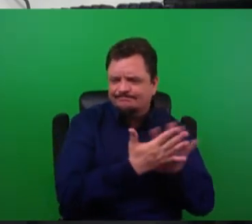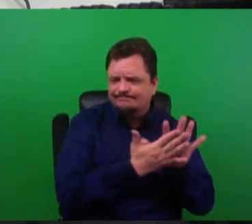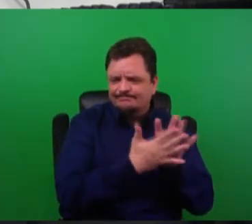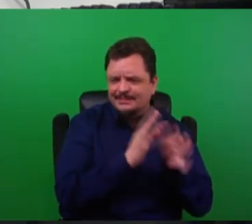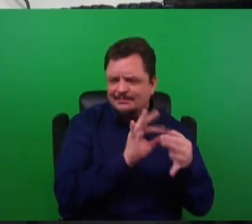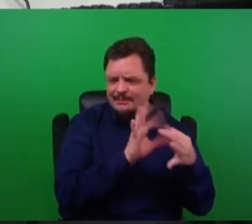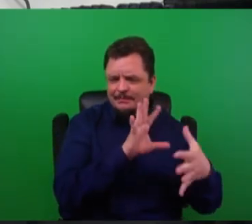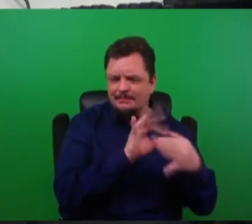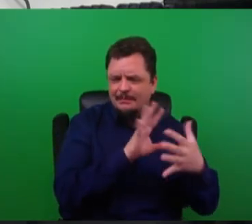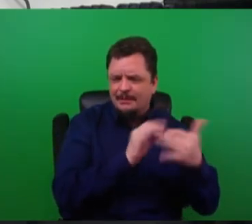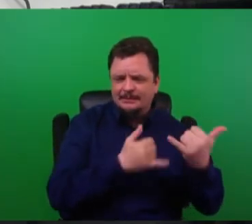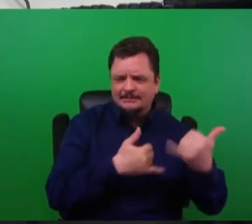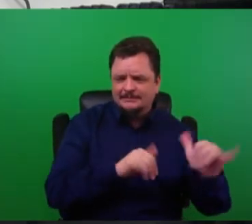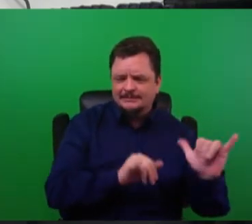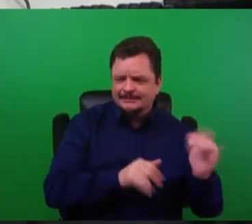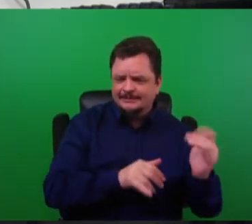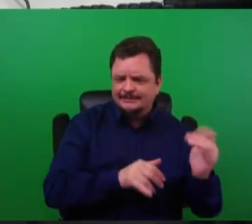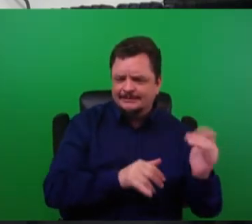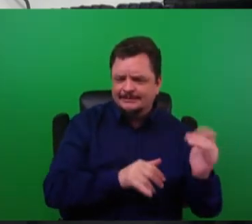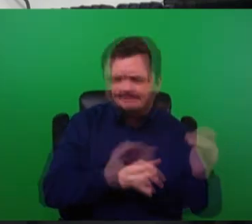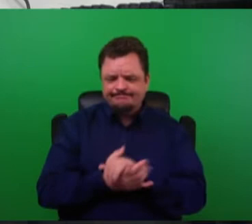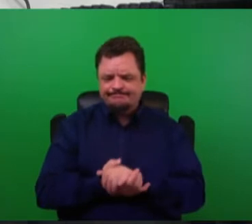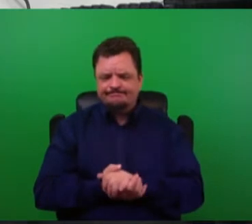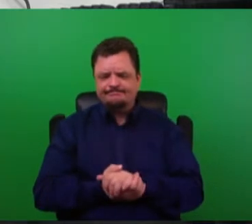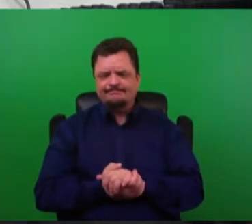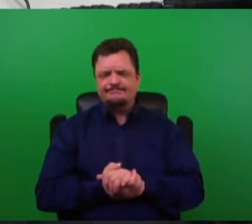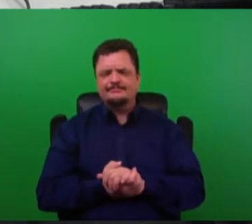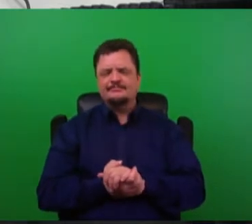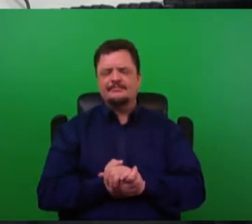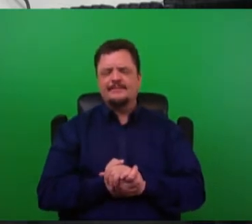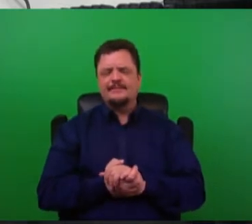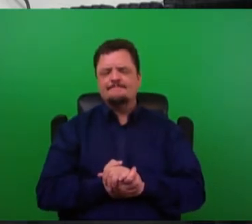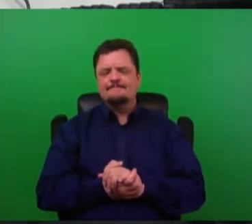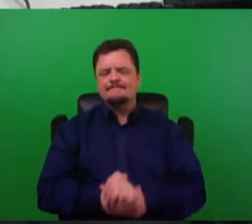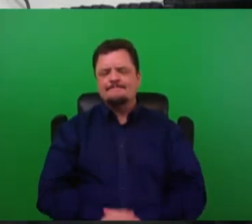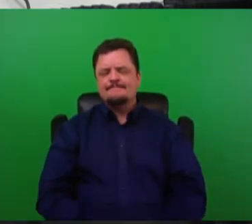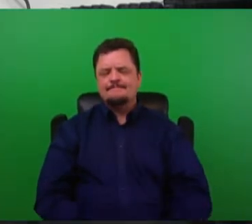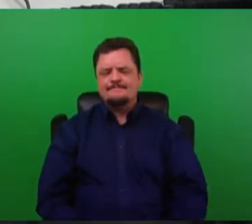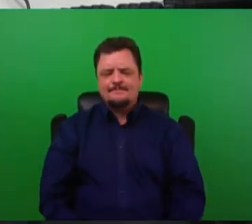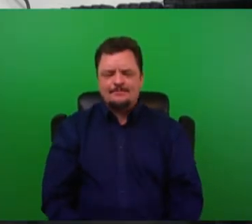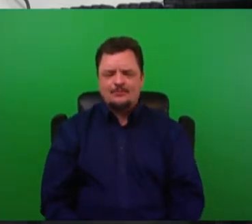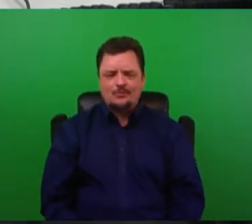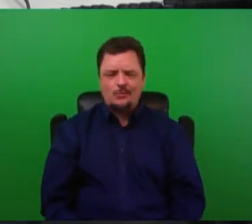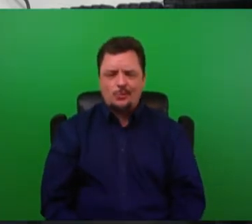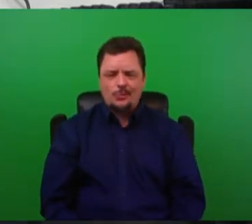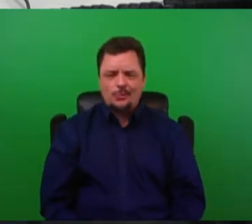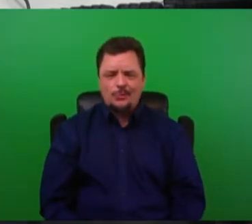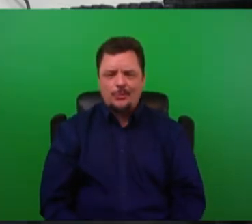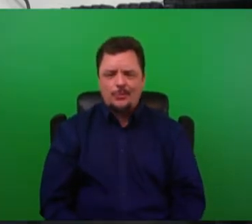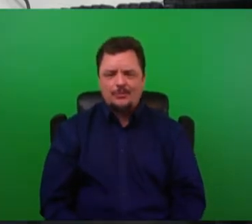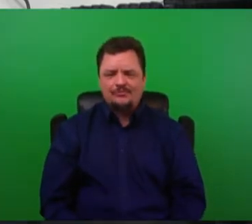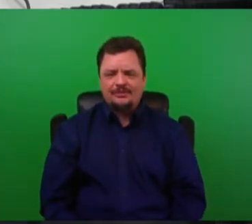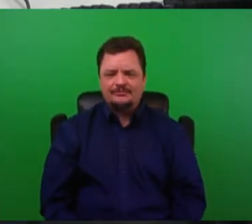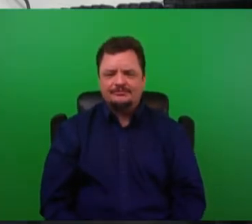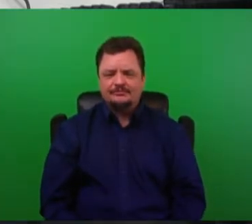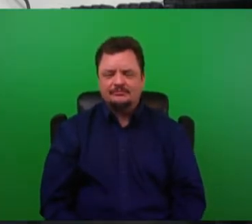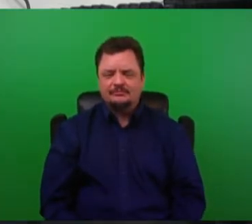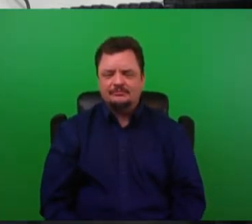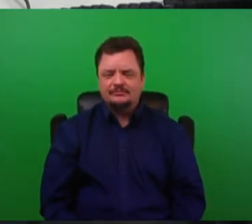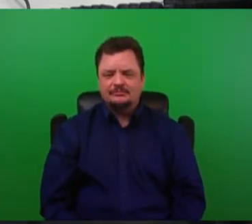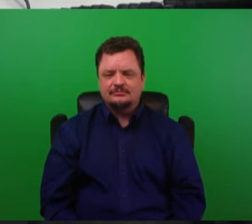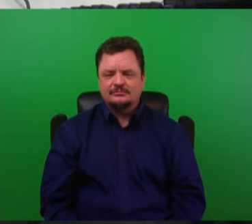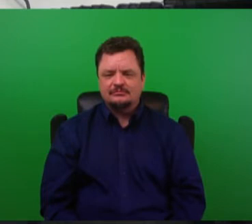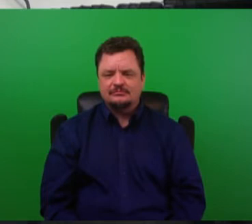speak, there's attention to it. Because, you know, across the board, we've got a lot of challenges within the